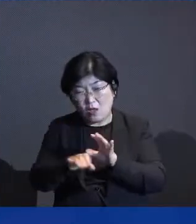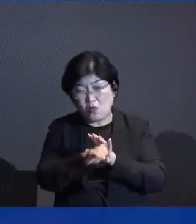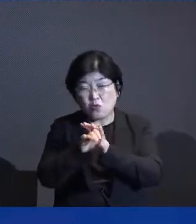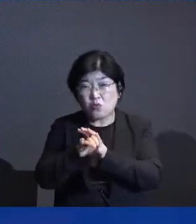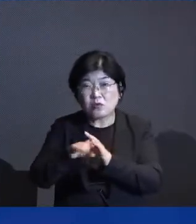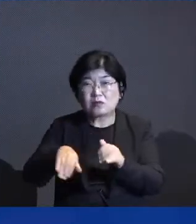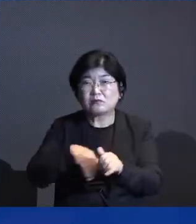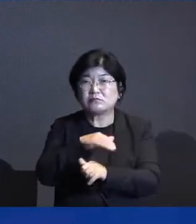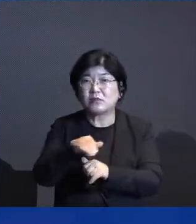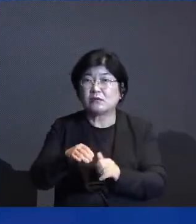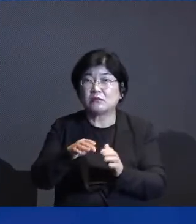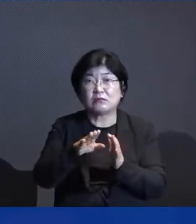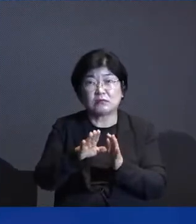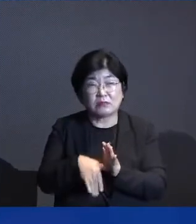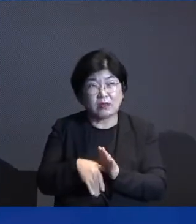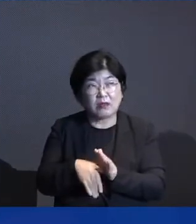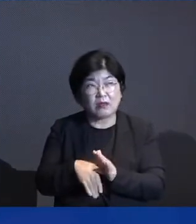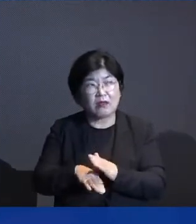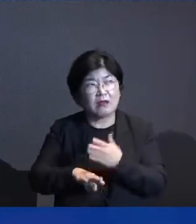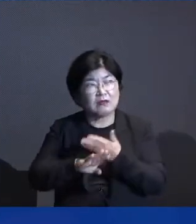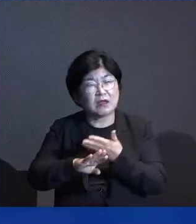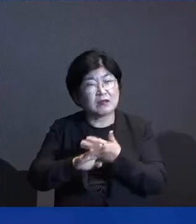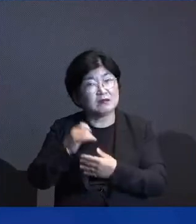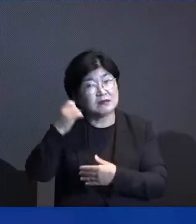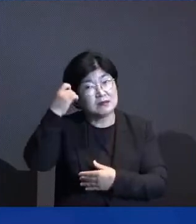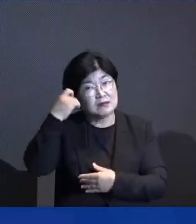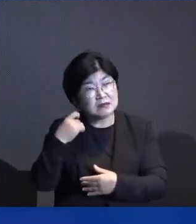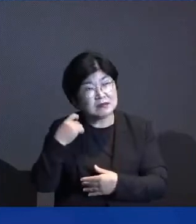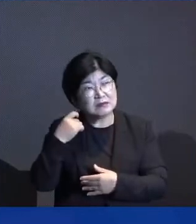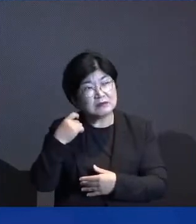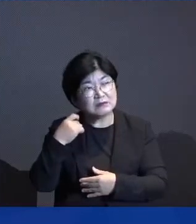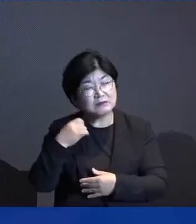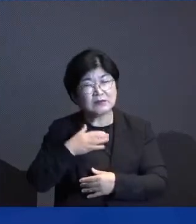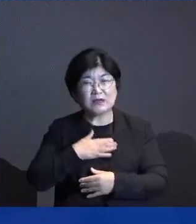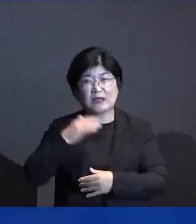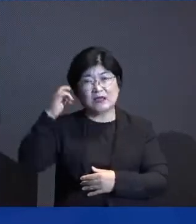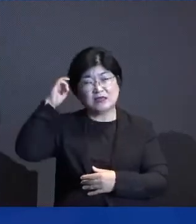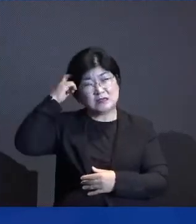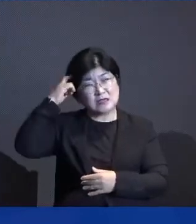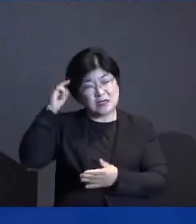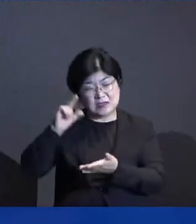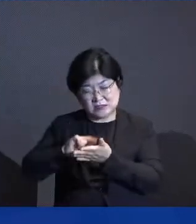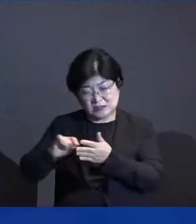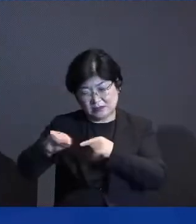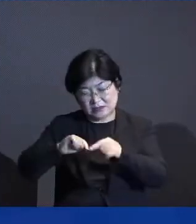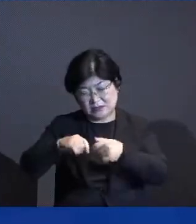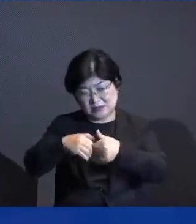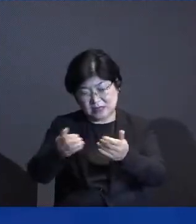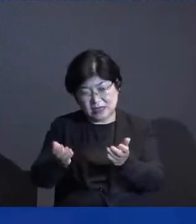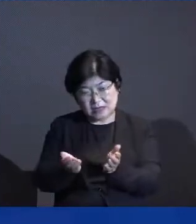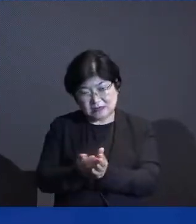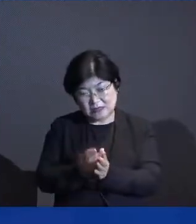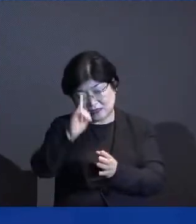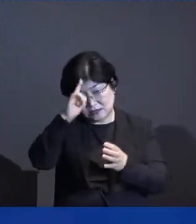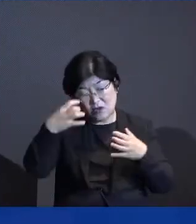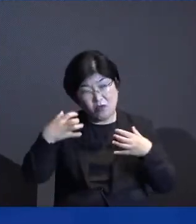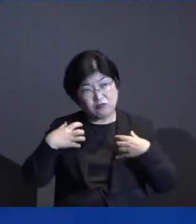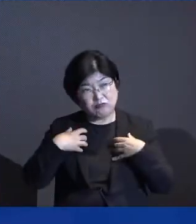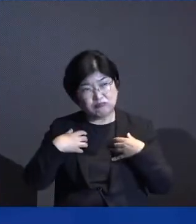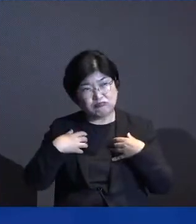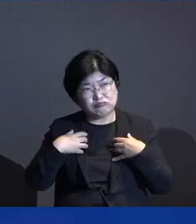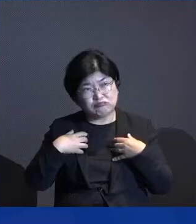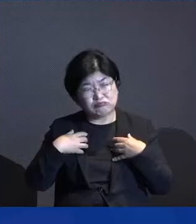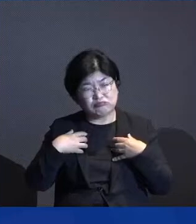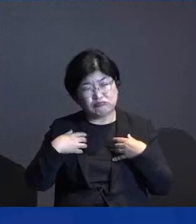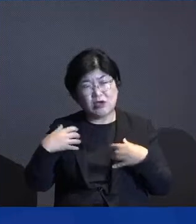I think local and the government's role could be even more important in this respect. So what kind